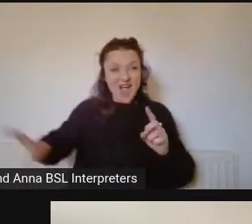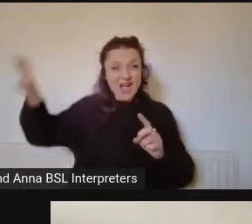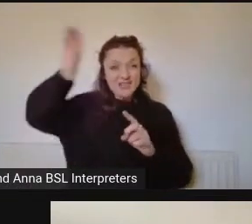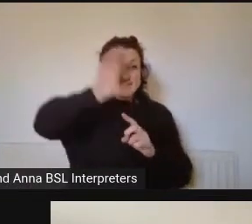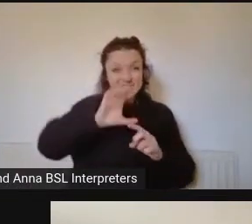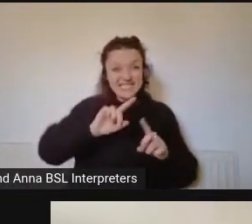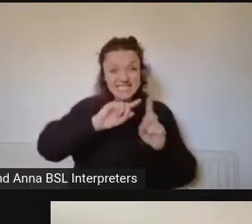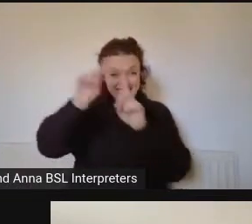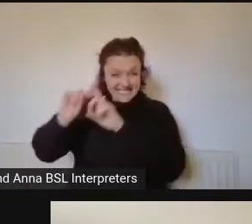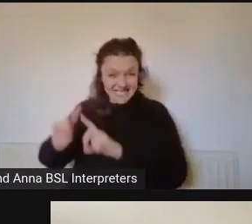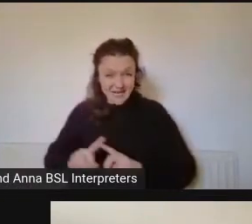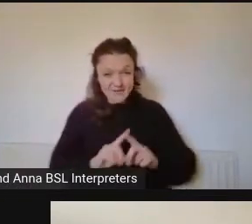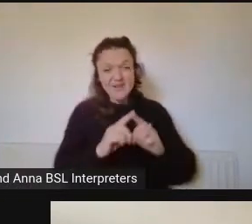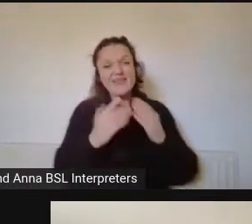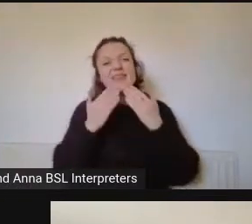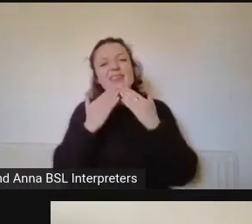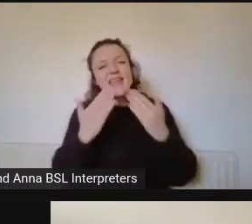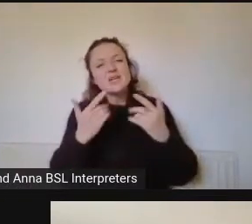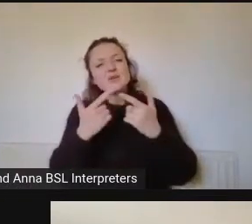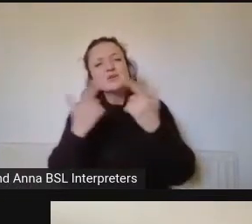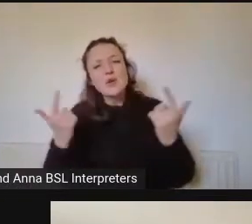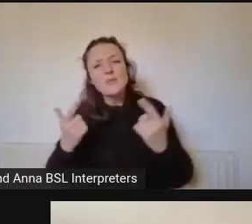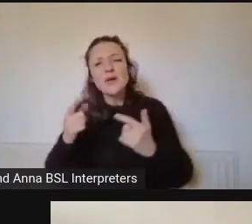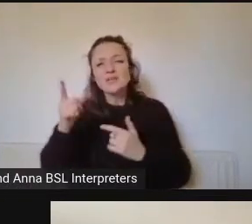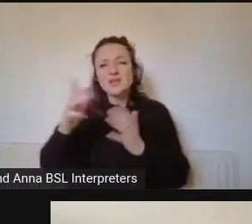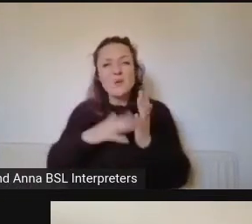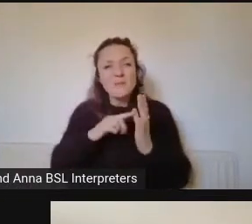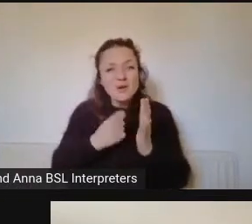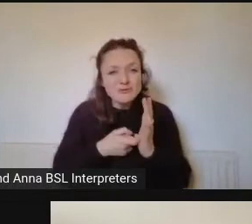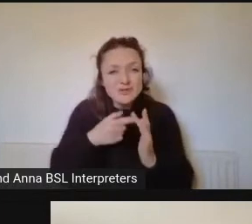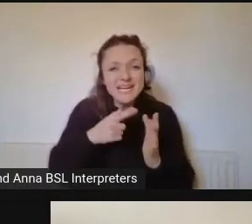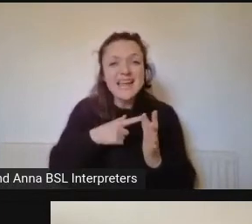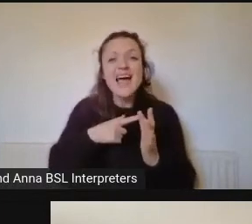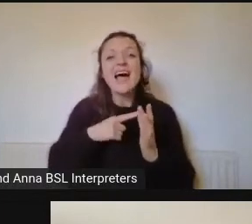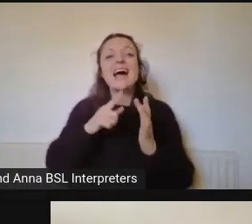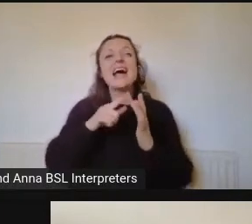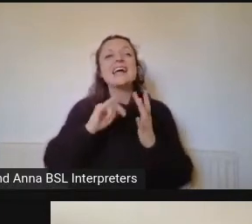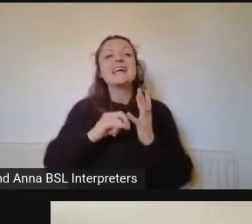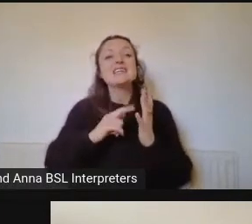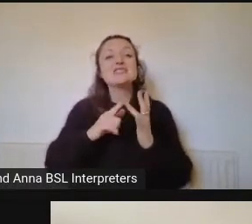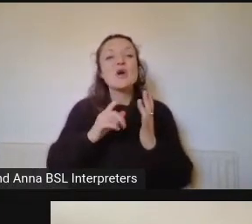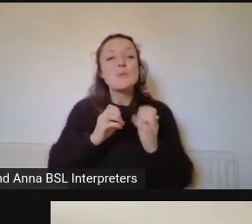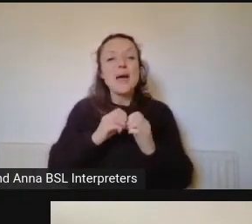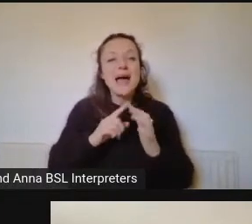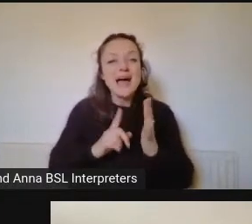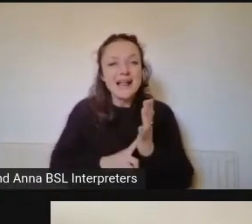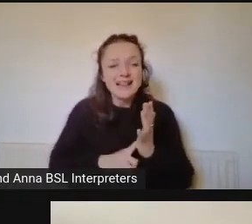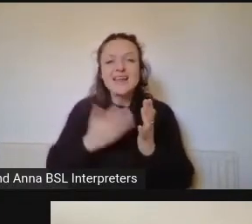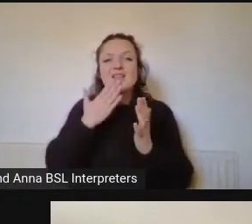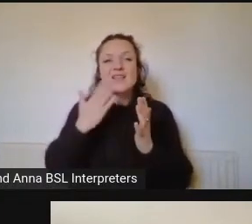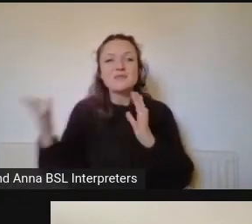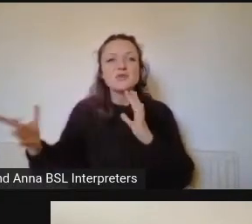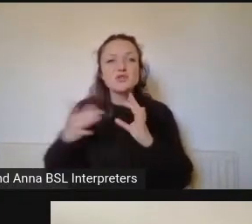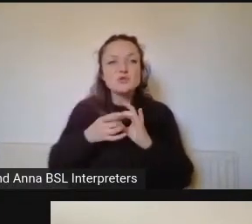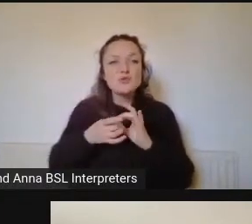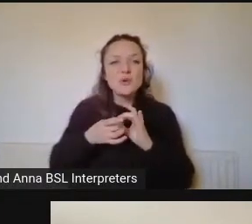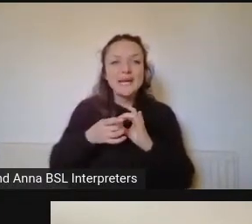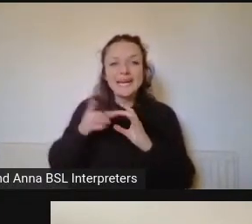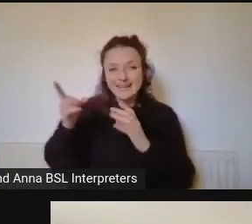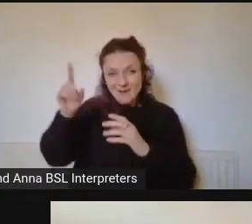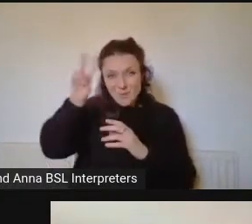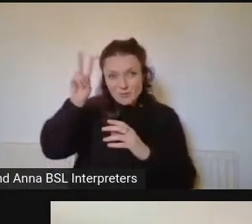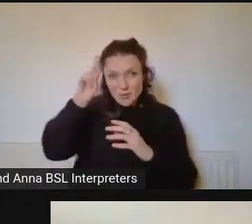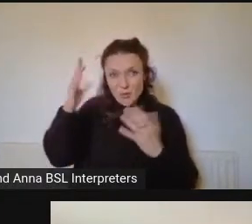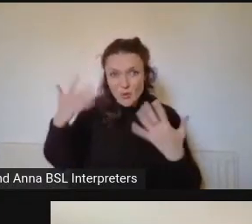Maria Isabel, especially for coming in from Peru at a much different time than us. I do appreciate all your efforts and